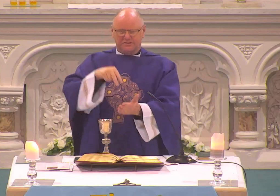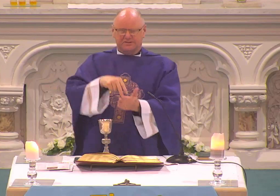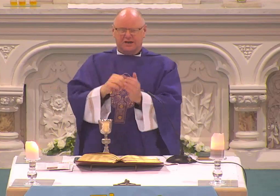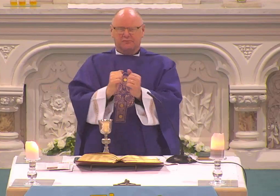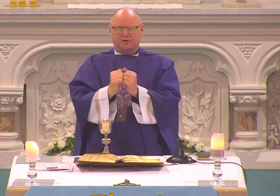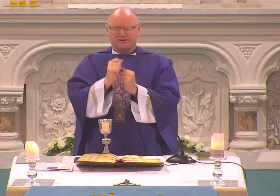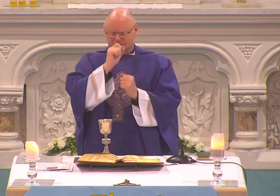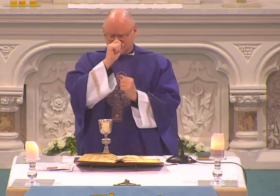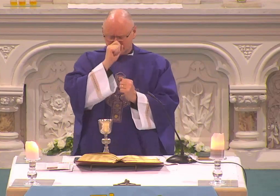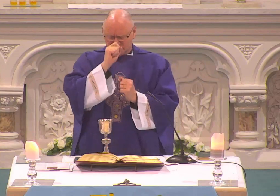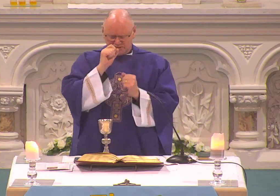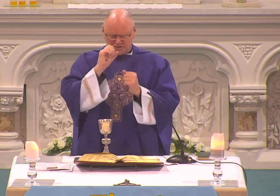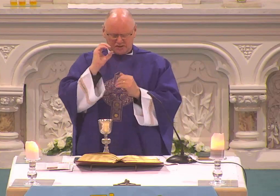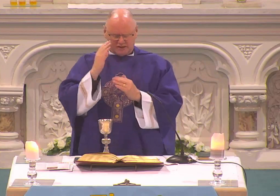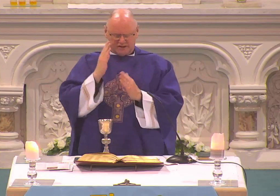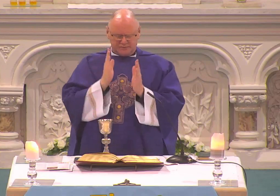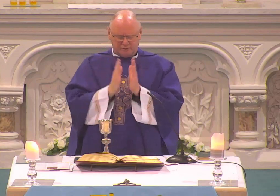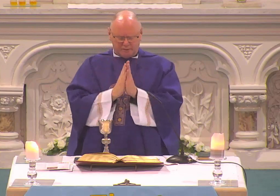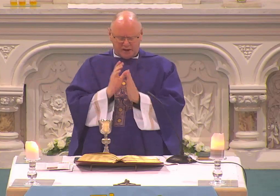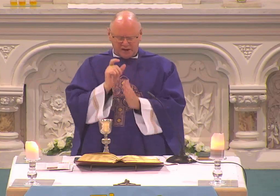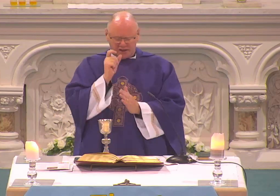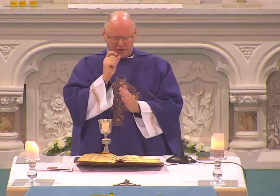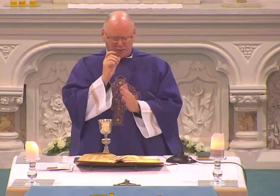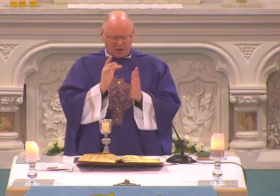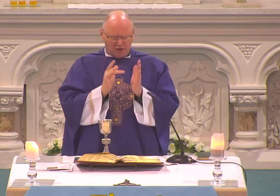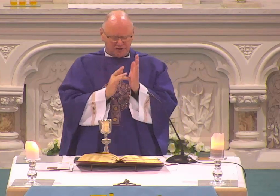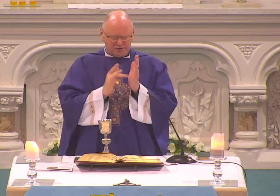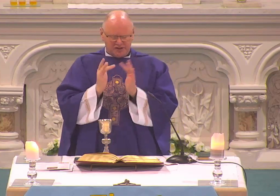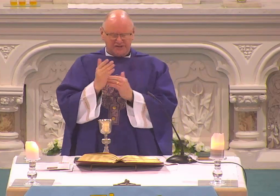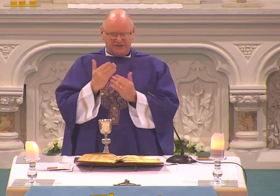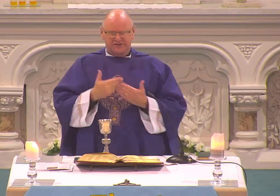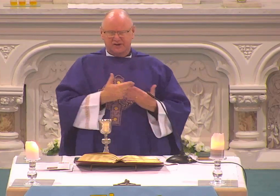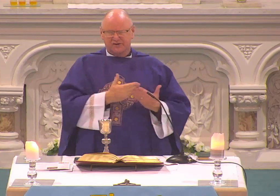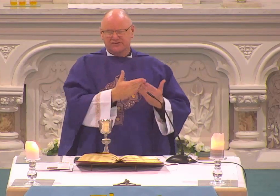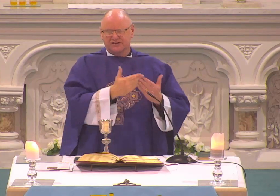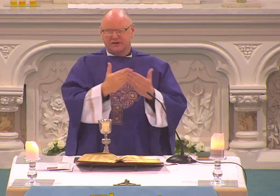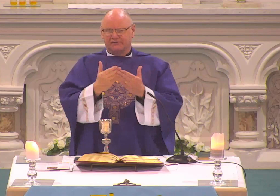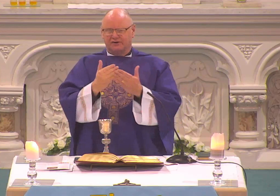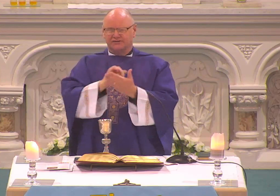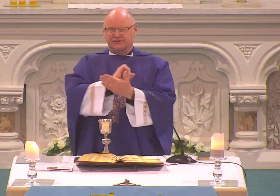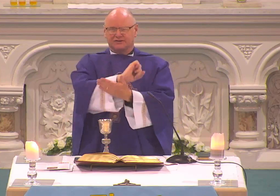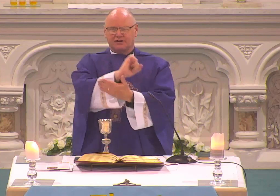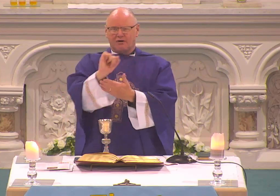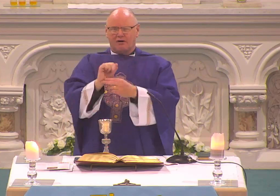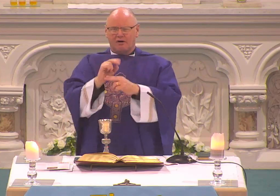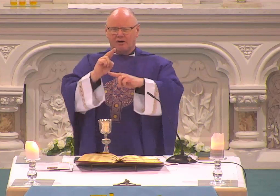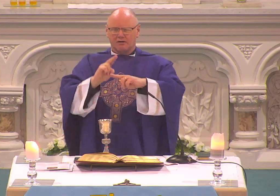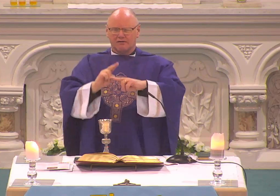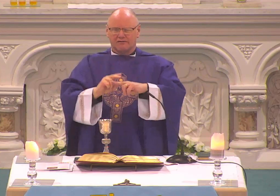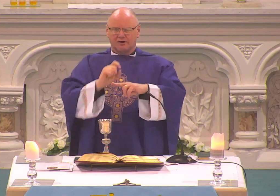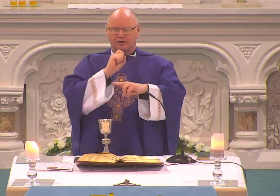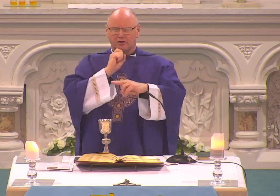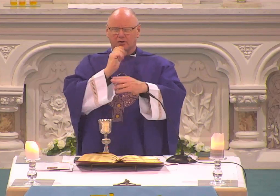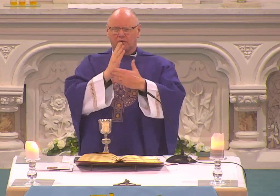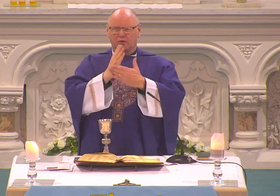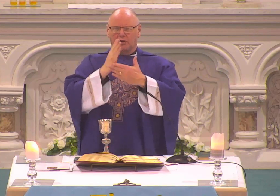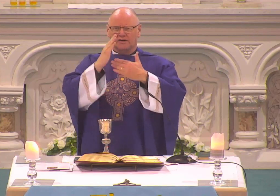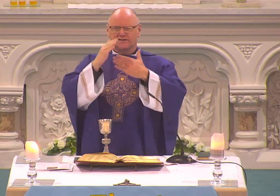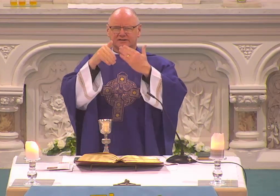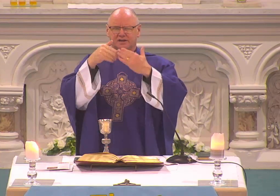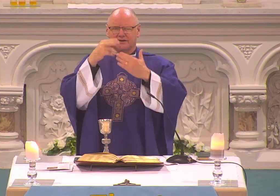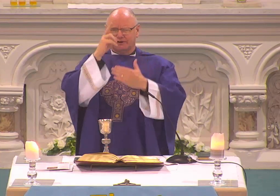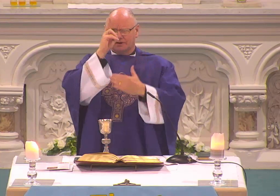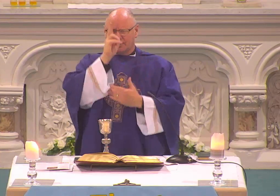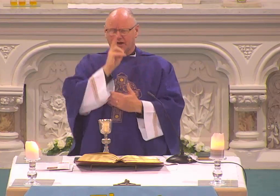We stand, brothers and sisters in Christ, and we pray in the words Jesus gave us. Our Father, who art